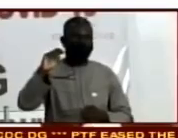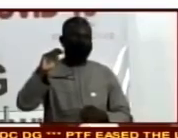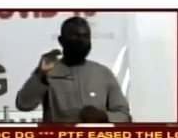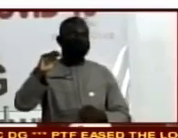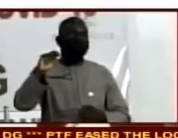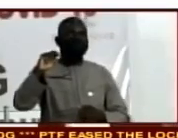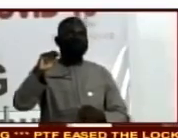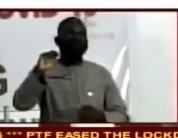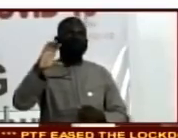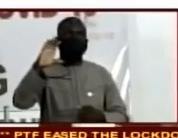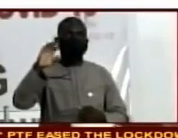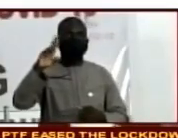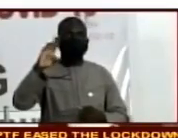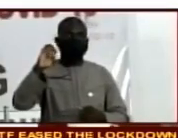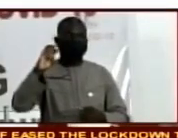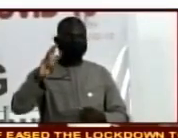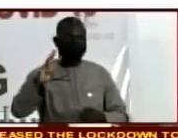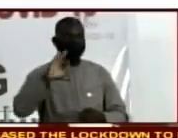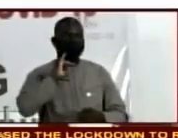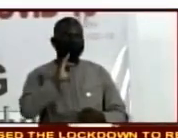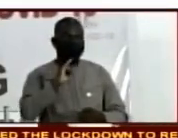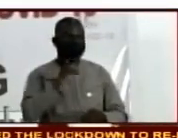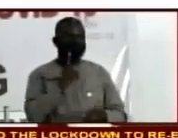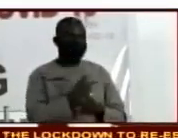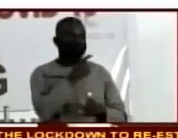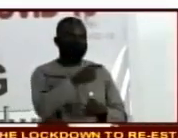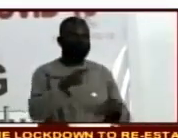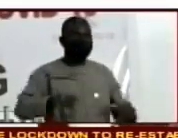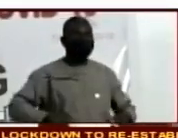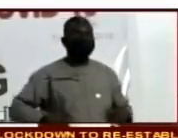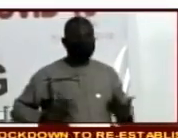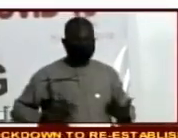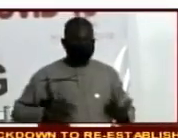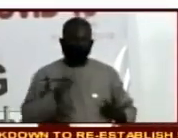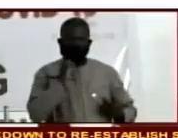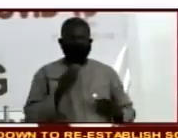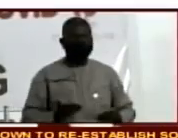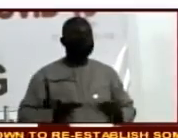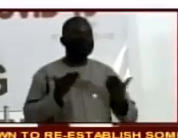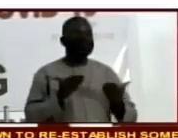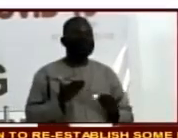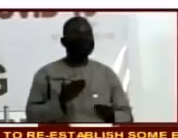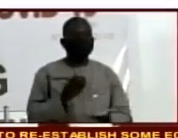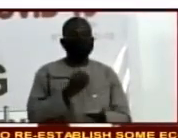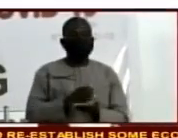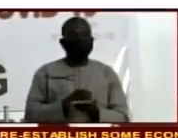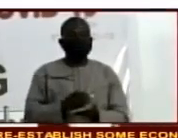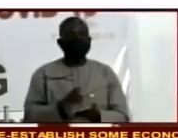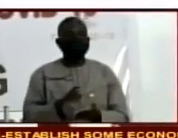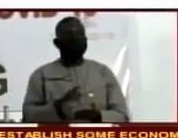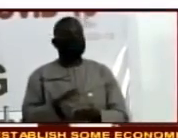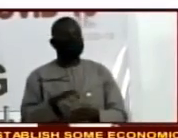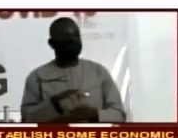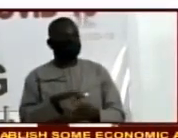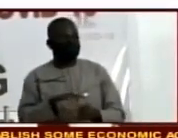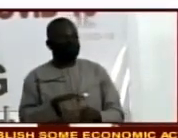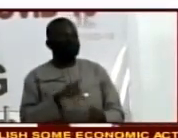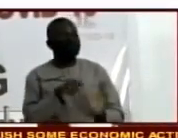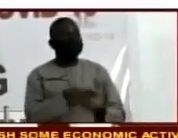tea. Serving tea is complementary to what they do, but to keep you alive. And these people need to keep physically